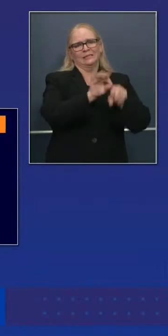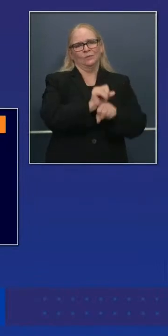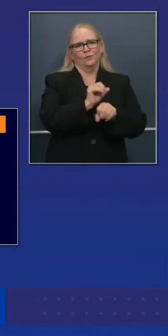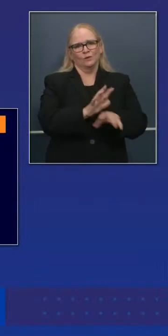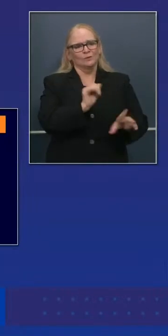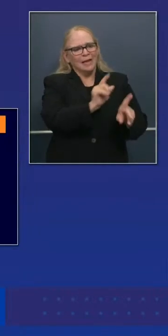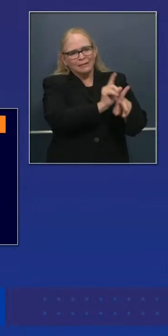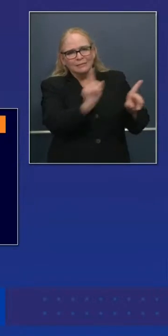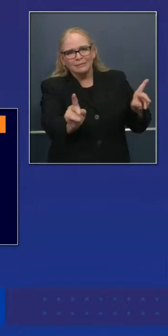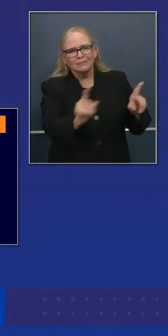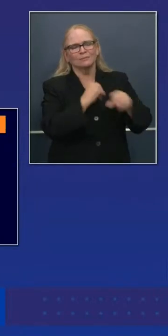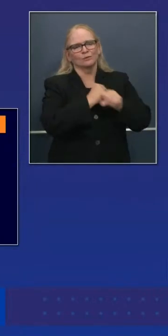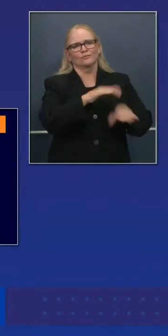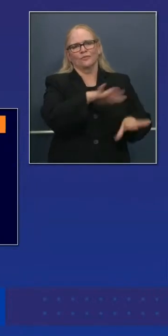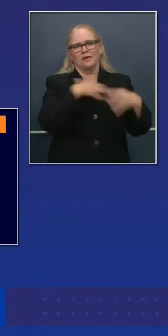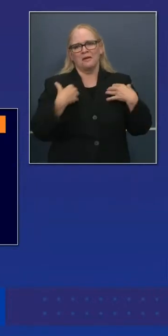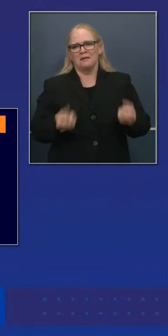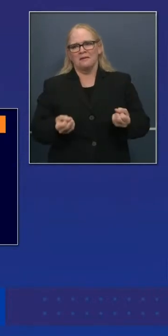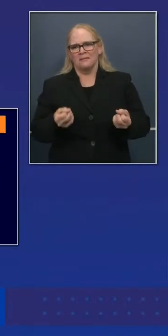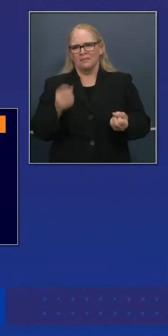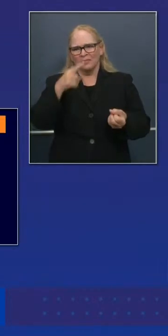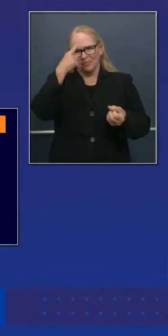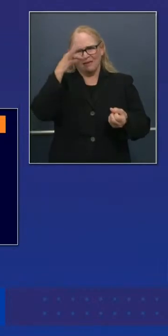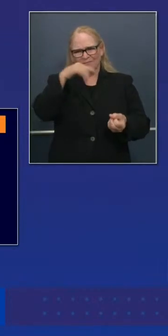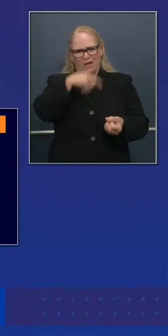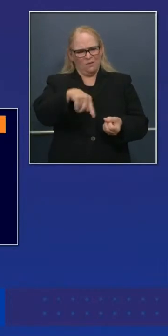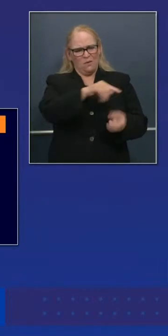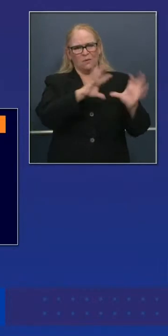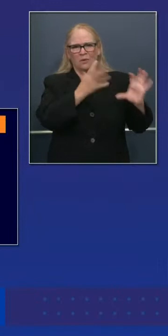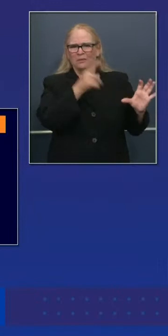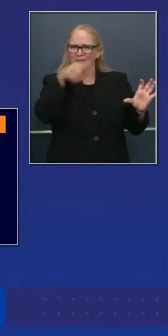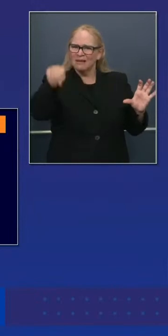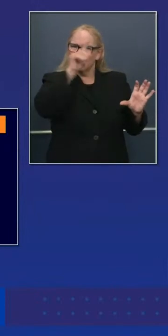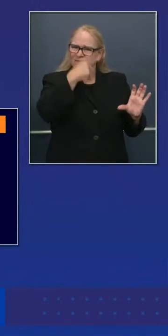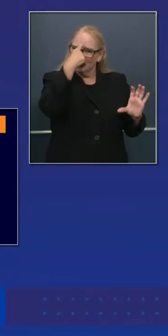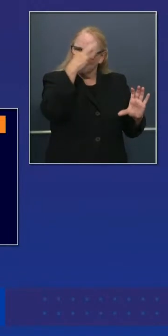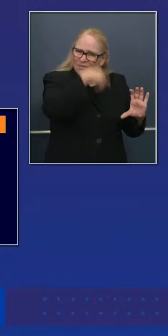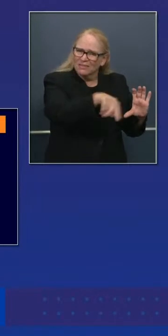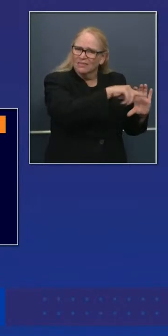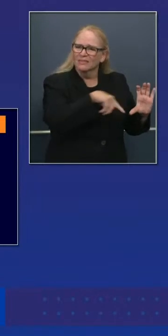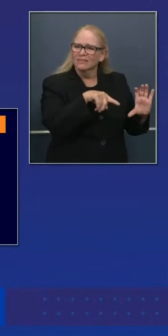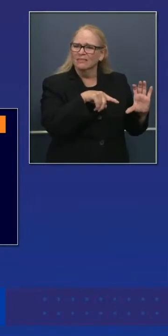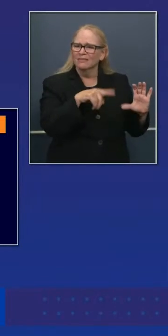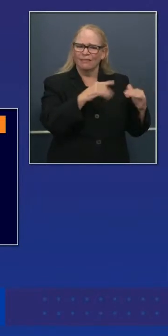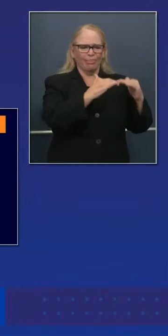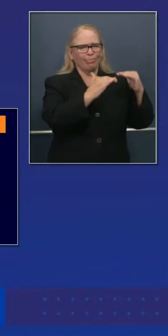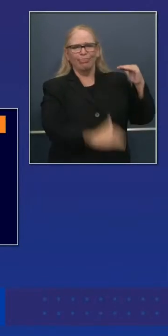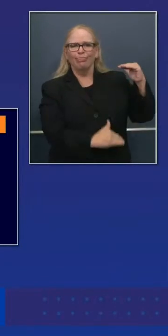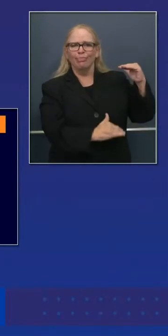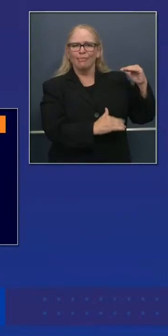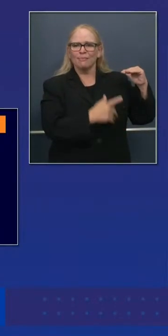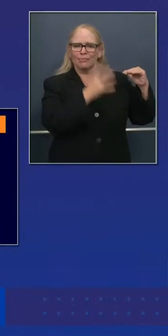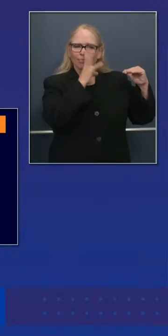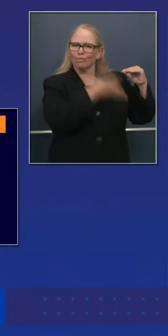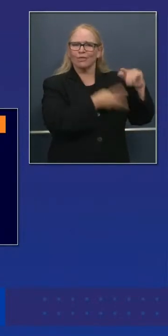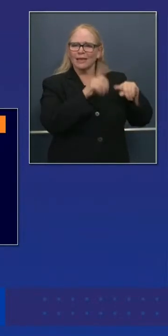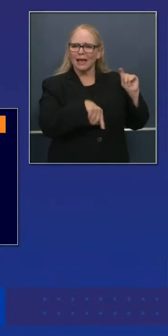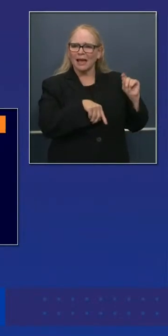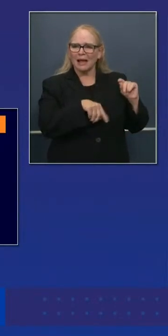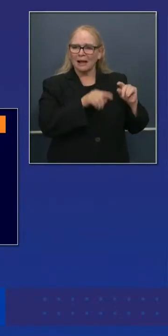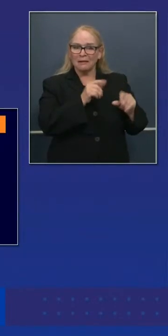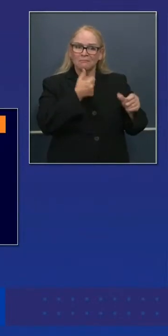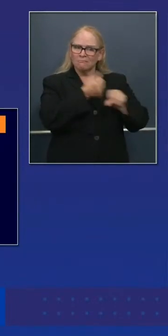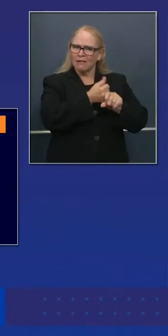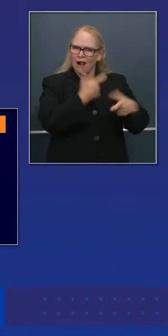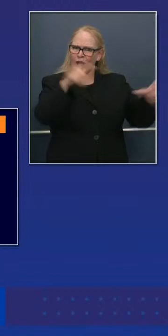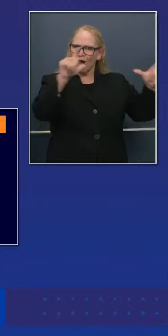through as it relates to this crisis, disproportionately impacting the Latino community and the